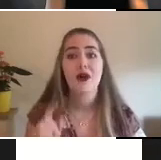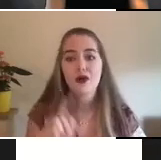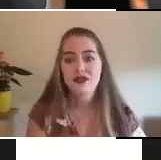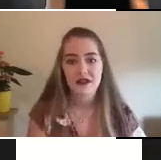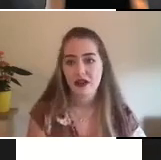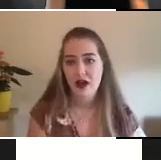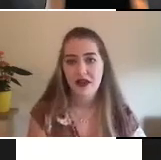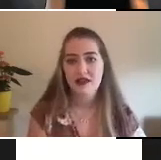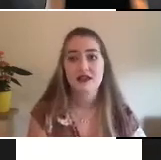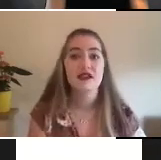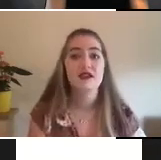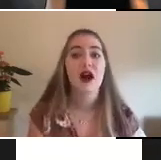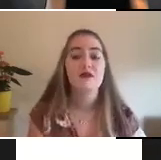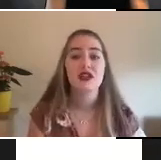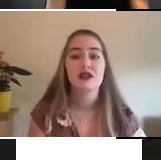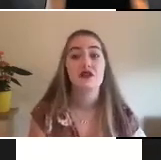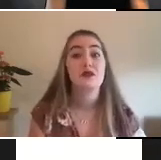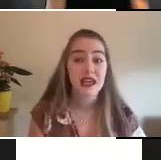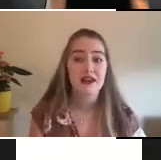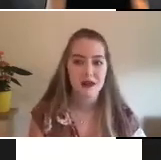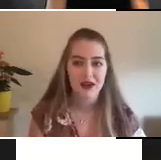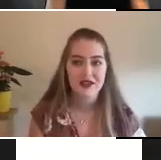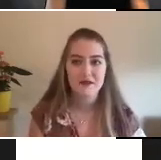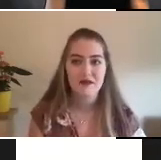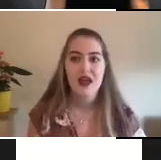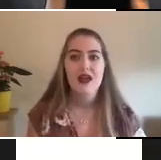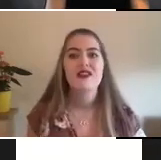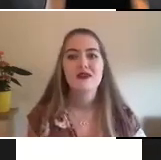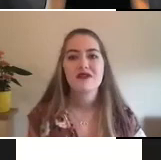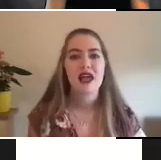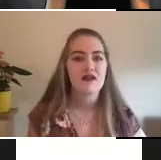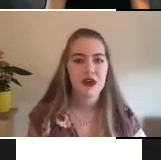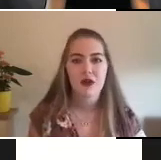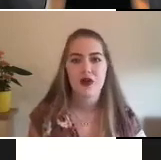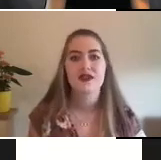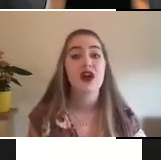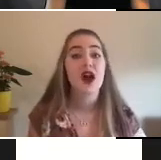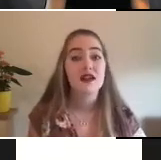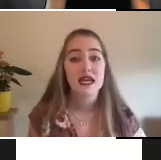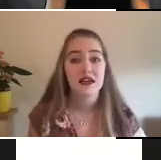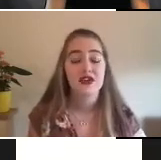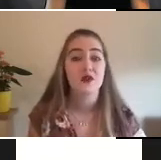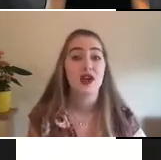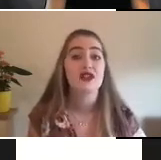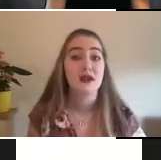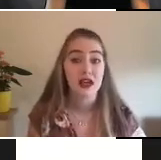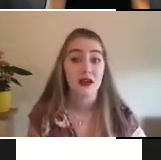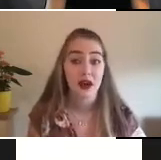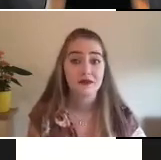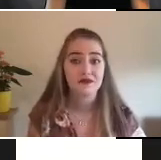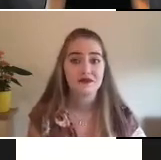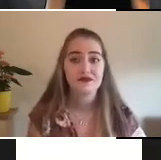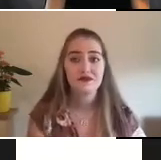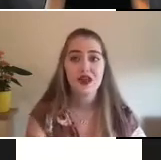then hold down the comment until the option to pin appears. This will give late viewers some context on what you're speaking